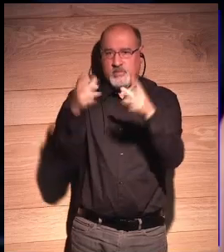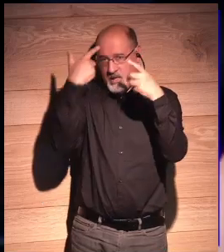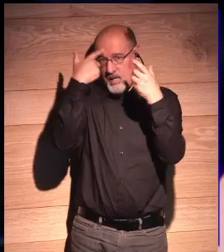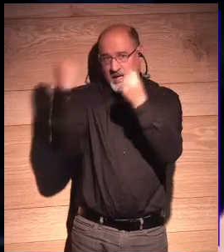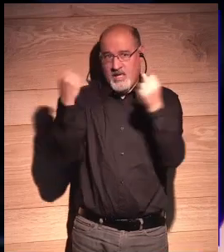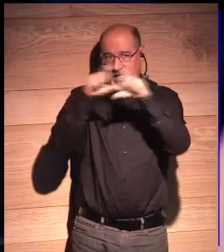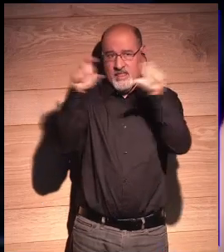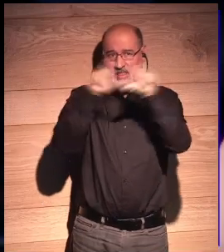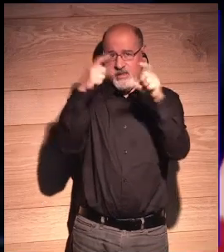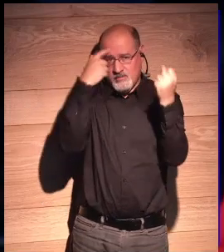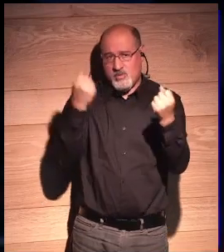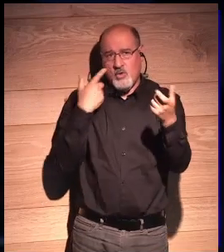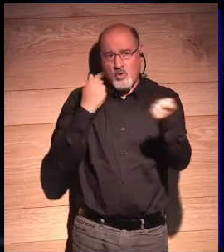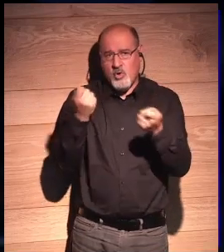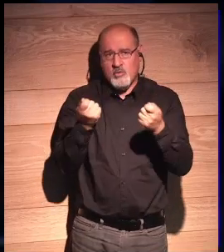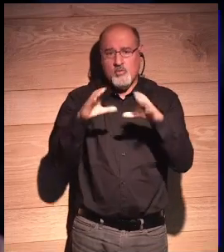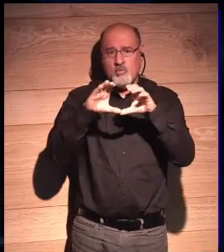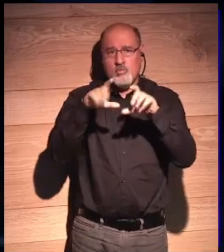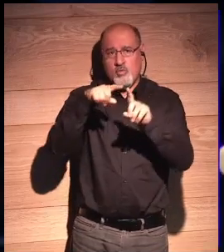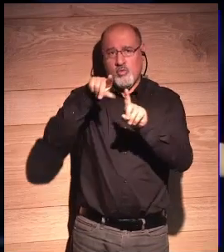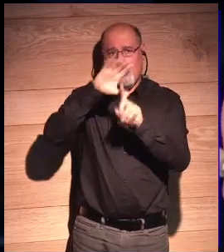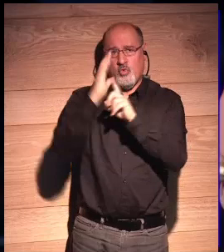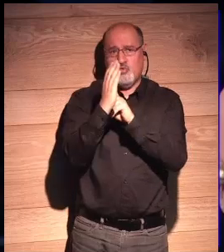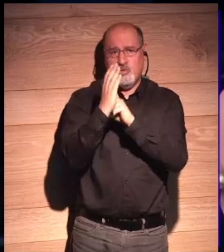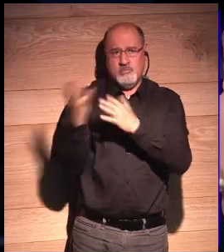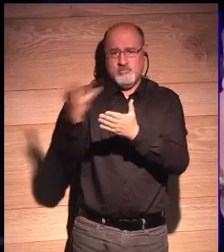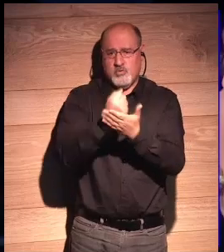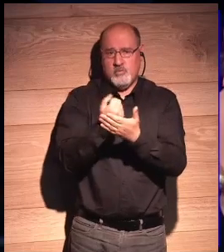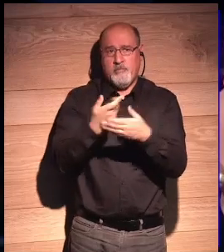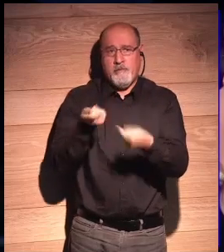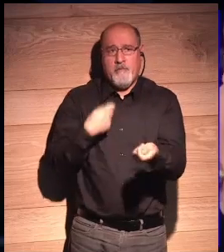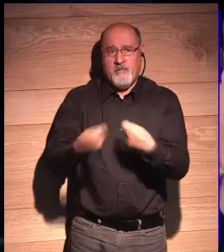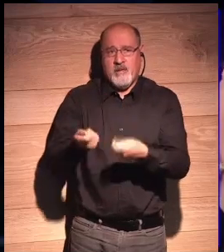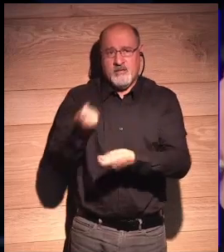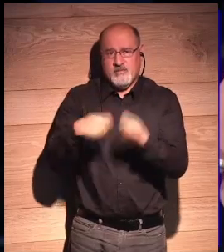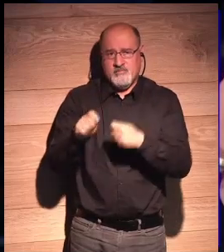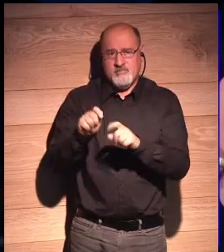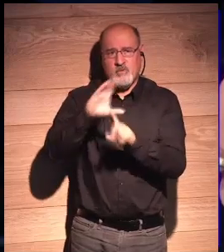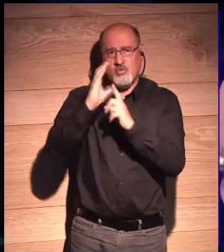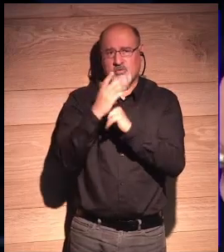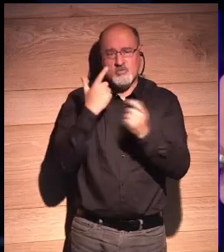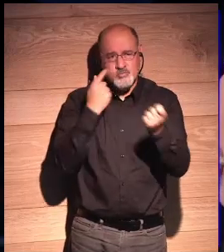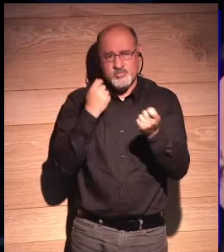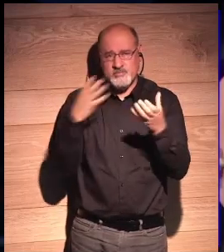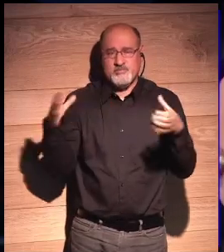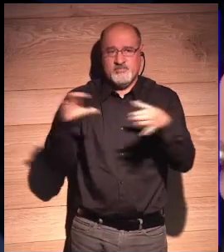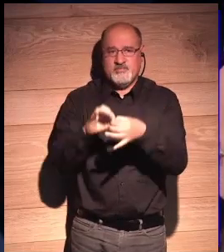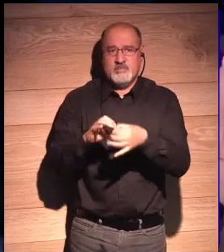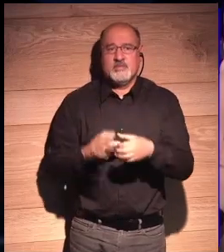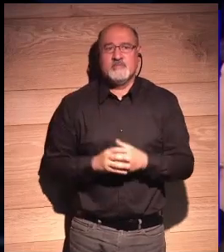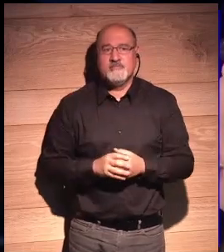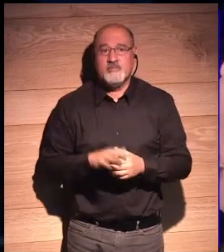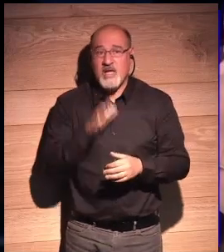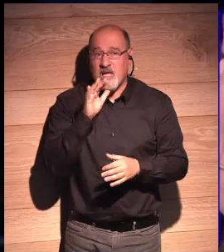and so there was all this like horror and anger and fear and stuff that had happened